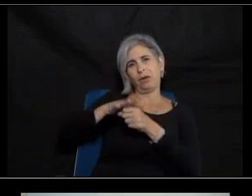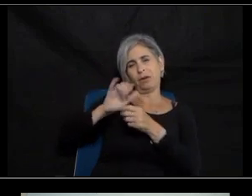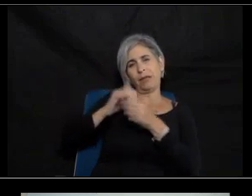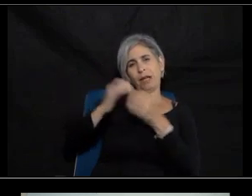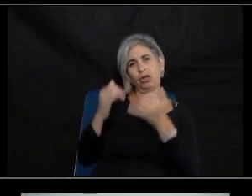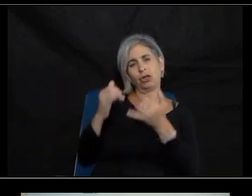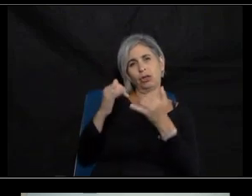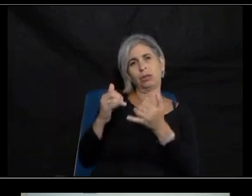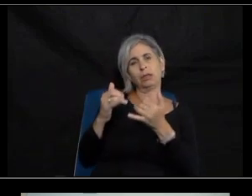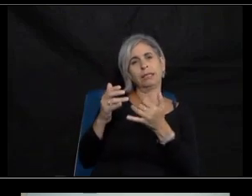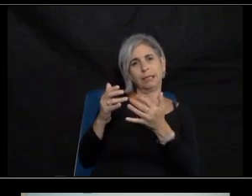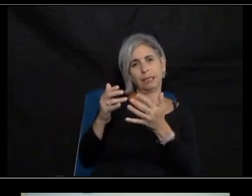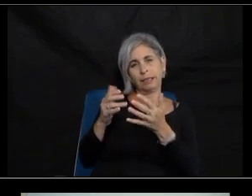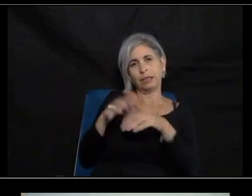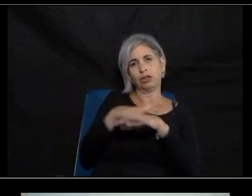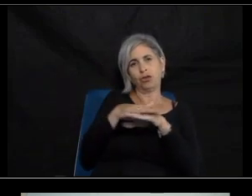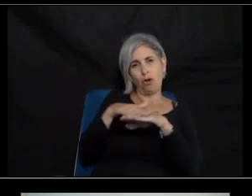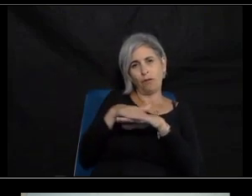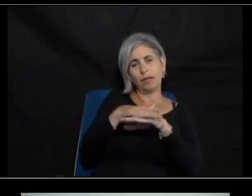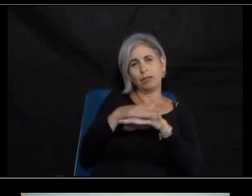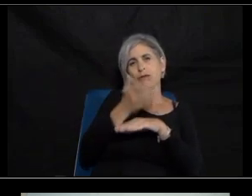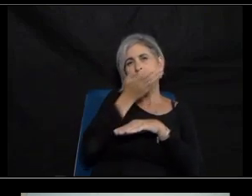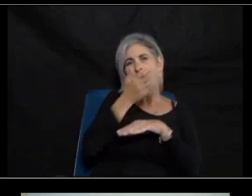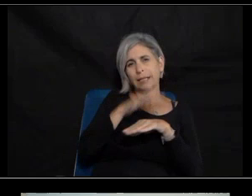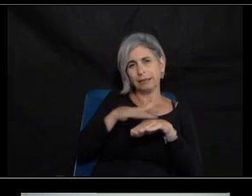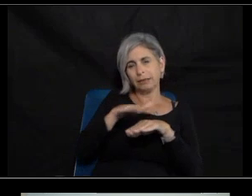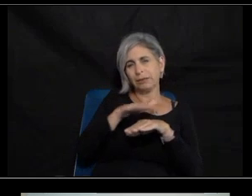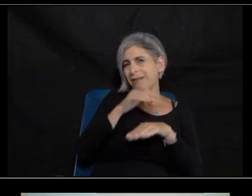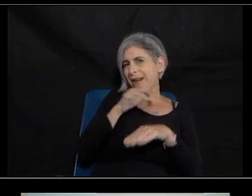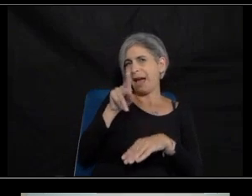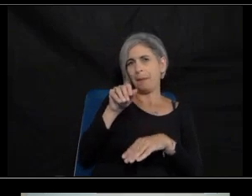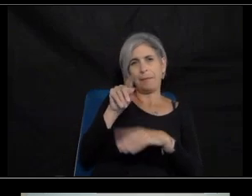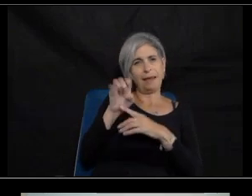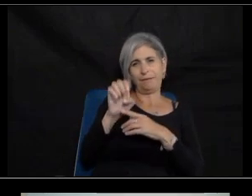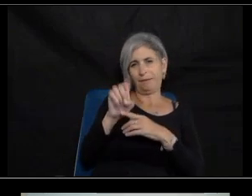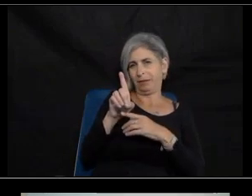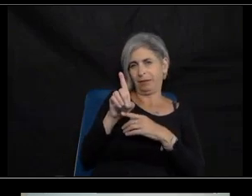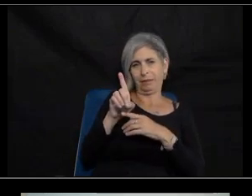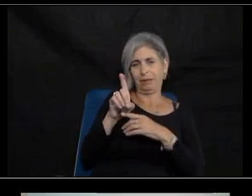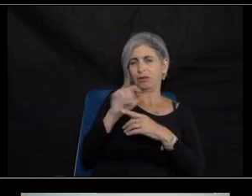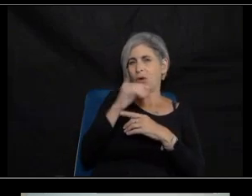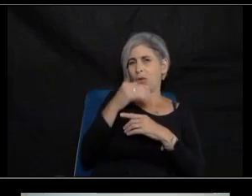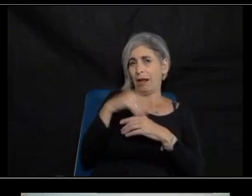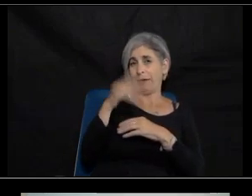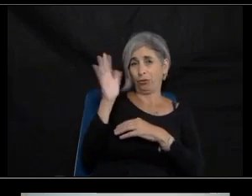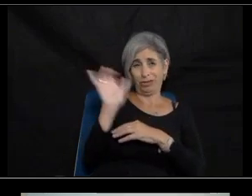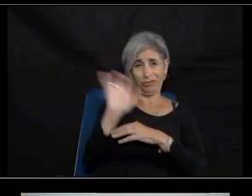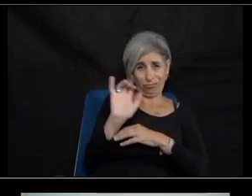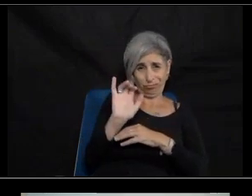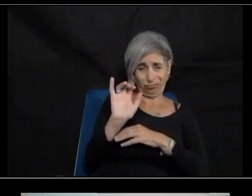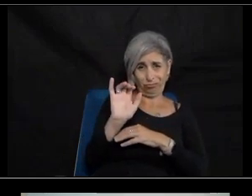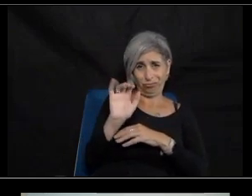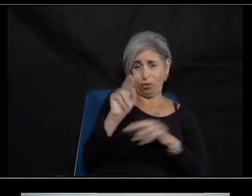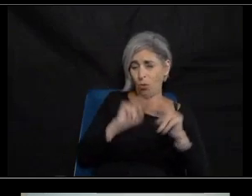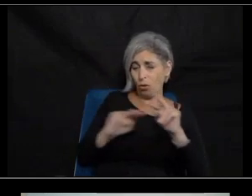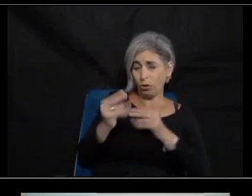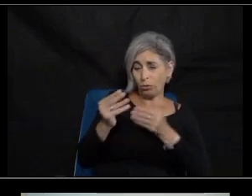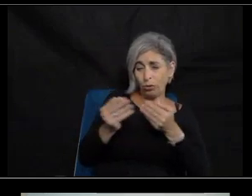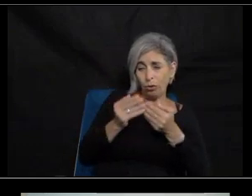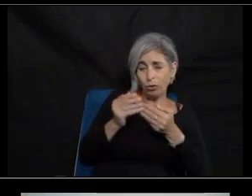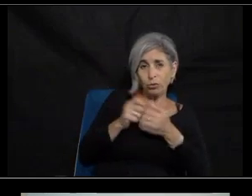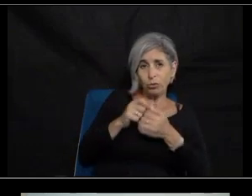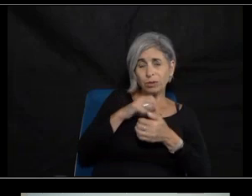currently pervious surface or grass areas, not paved, but currently do not have trees. And then we looked at it closely with